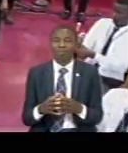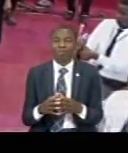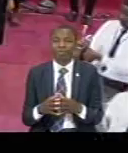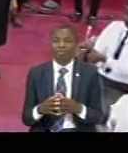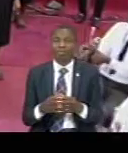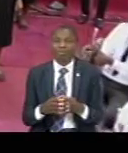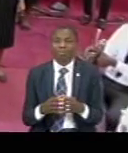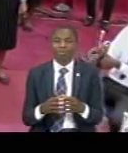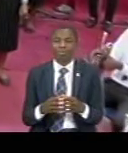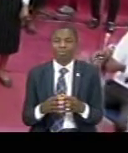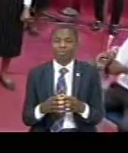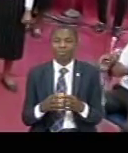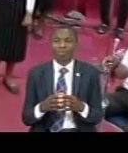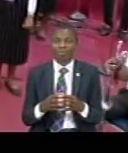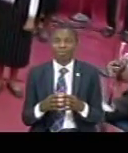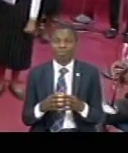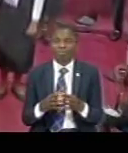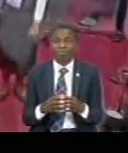Thank you, Jesus.